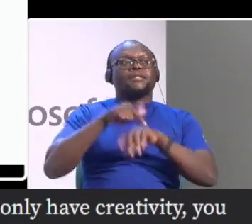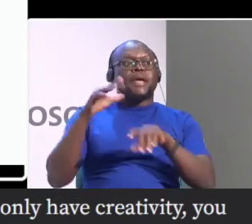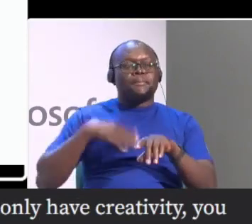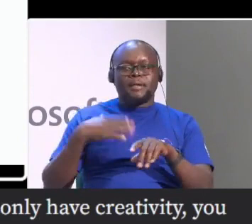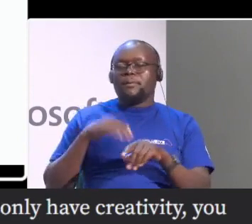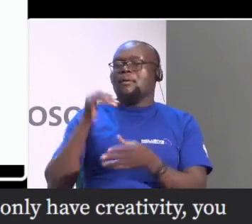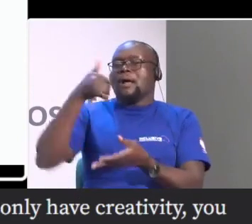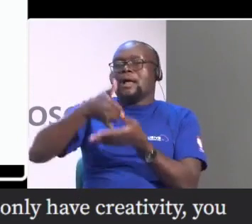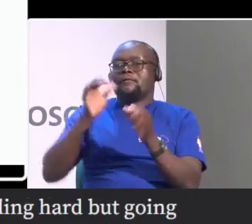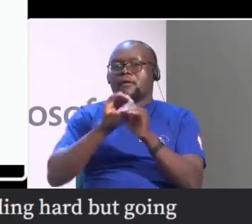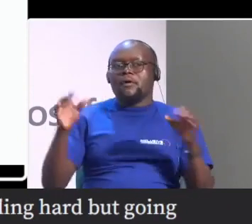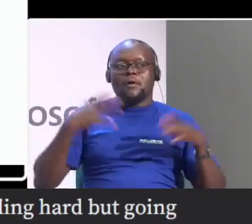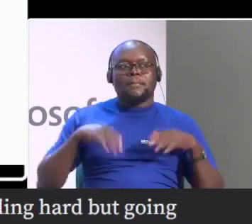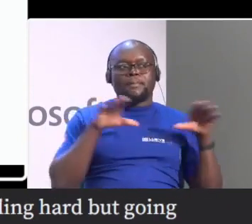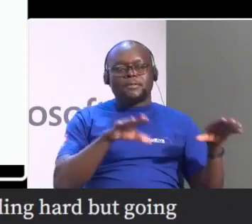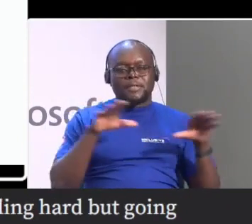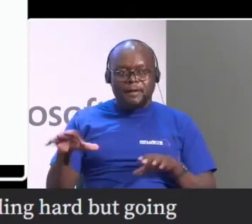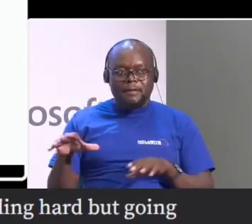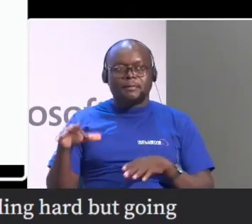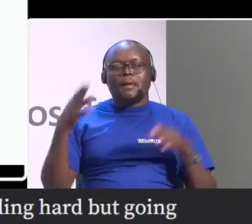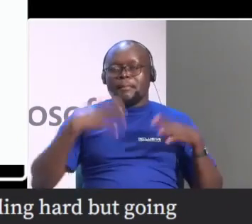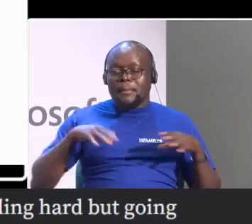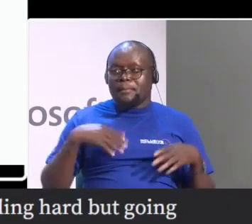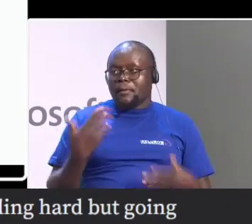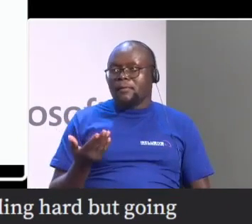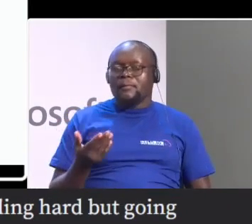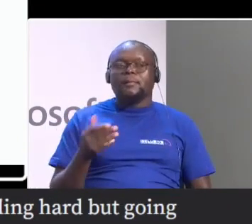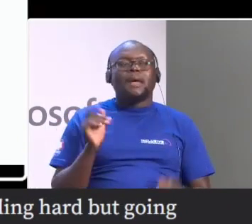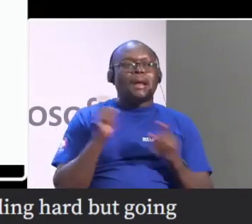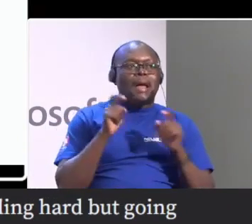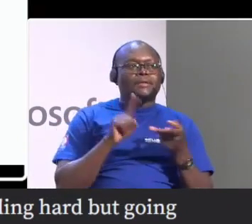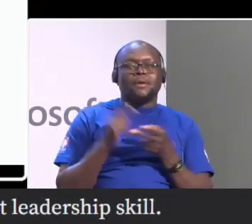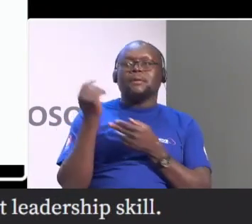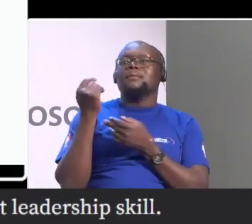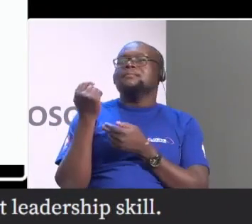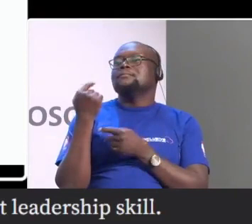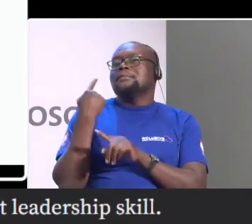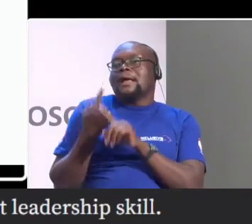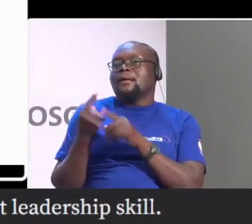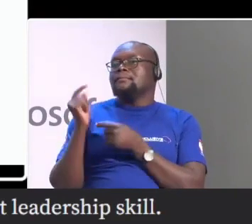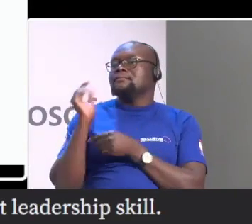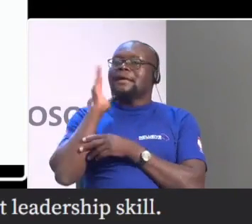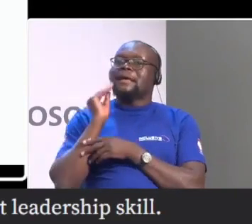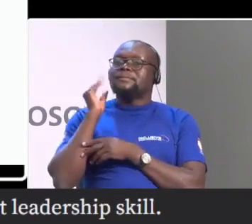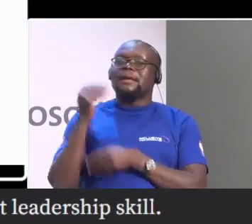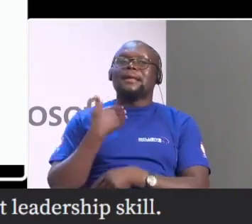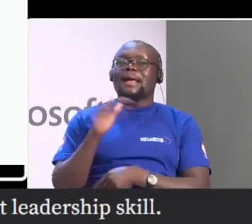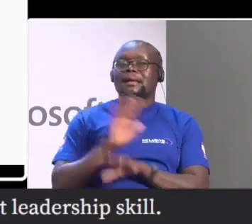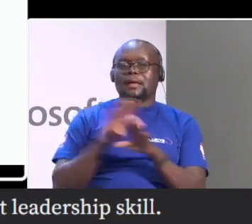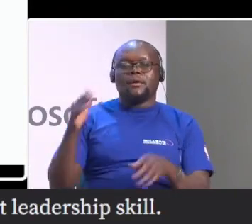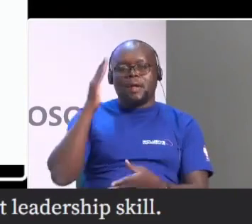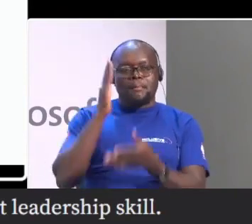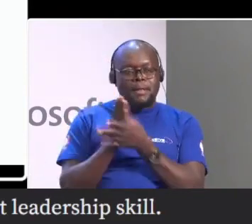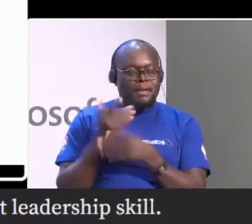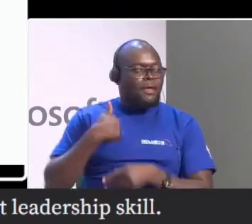are excluded, when people are suffering, when people are hurt or experiencing hate, I don't believe we